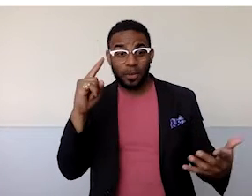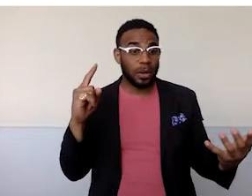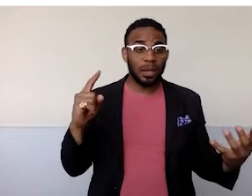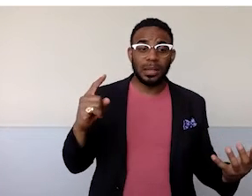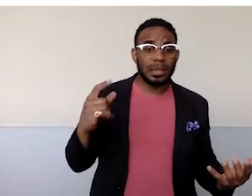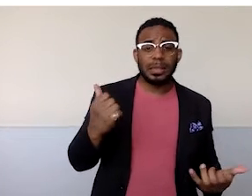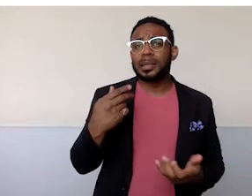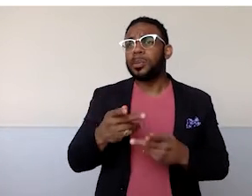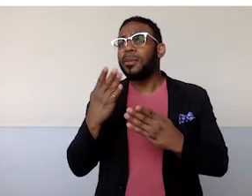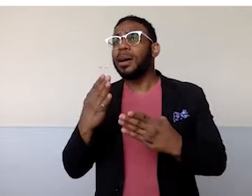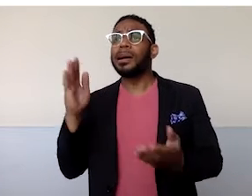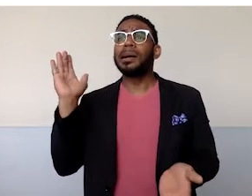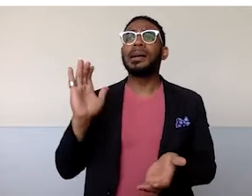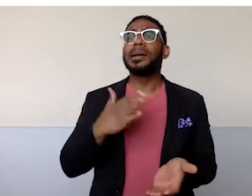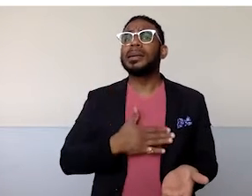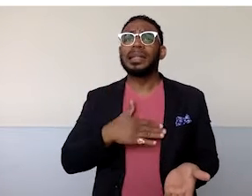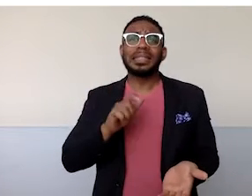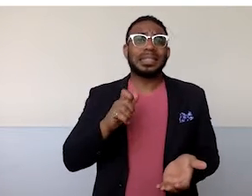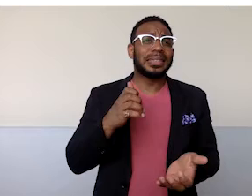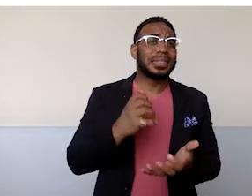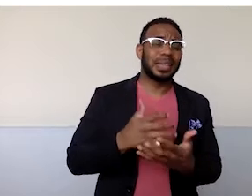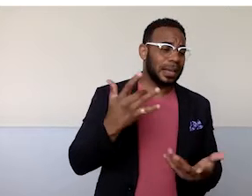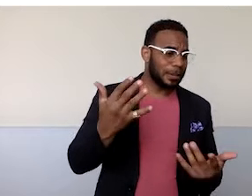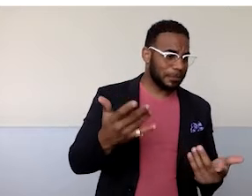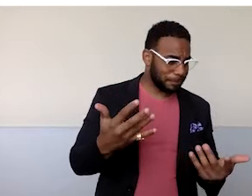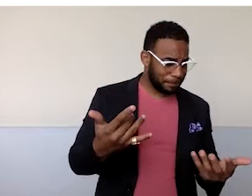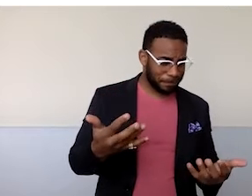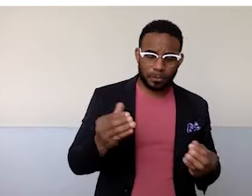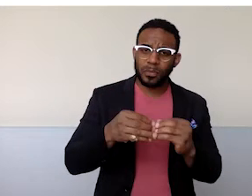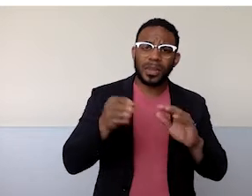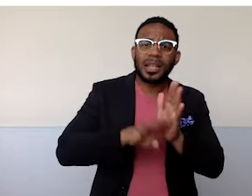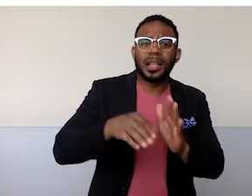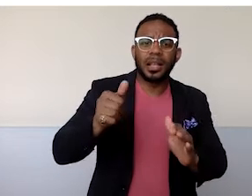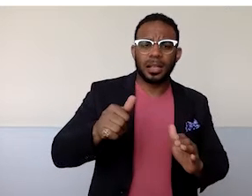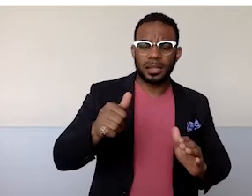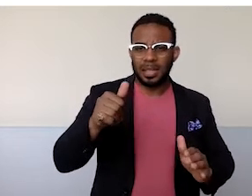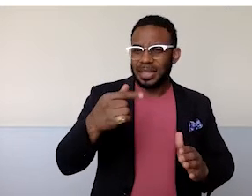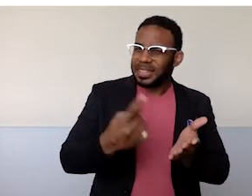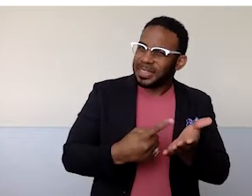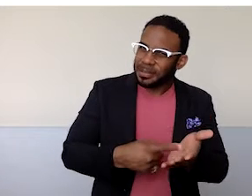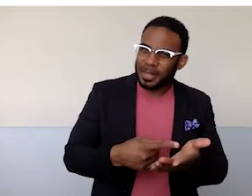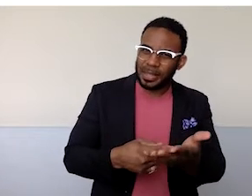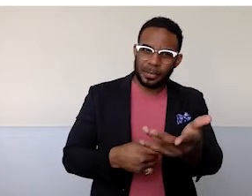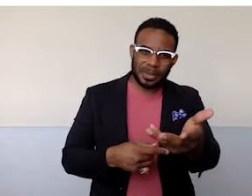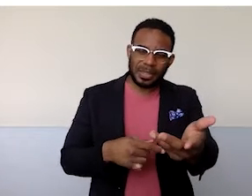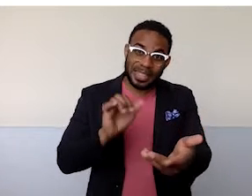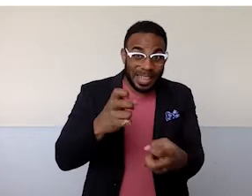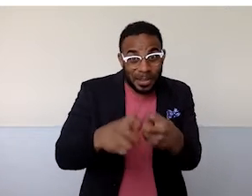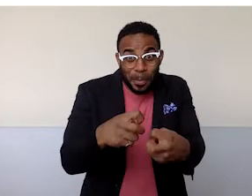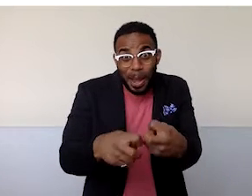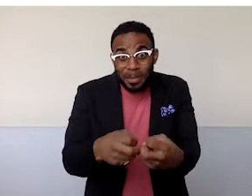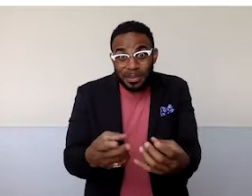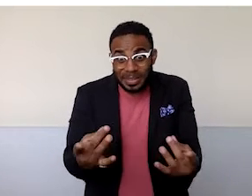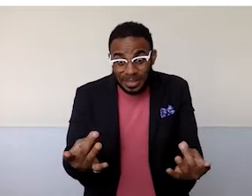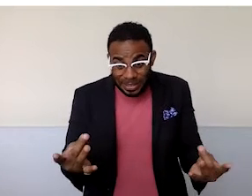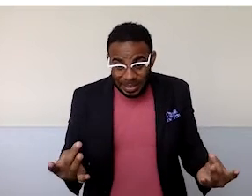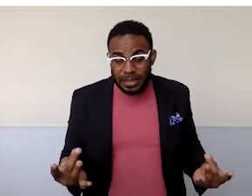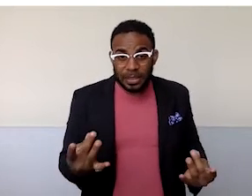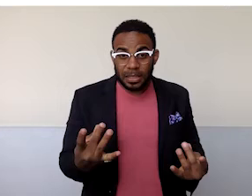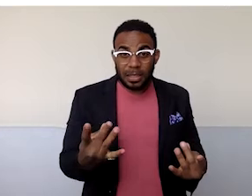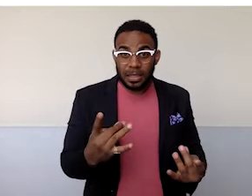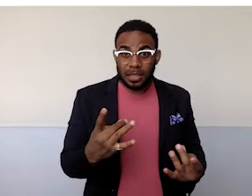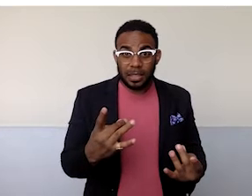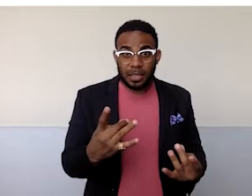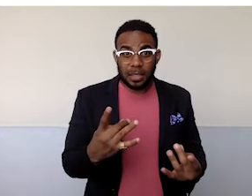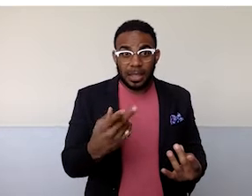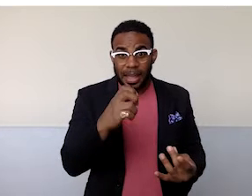hosting provider that you really don't need you don't want to spend so much for. But sometimes that's a problem. But with Headless CMS, you really